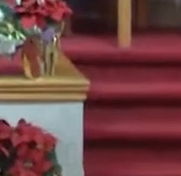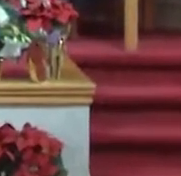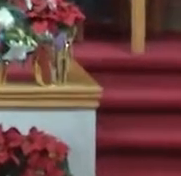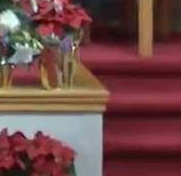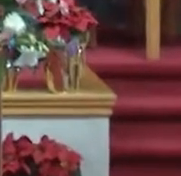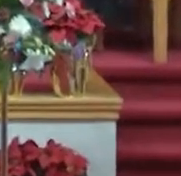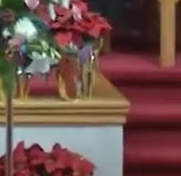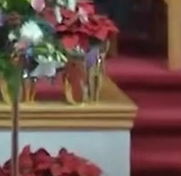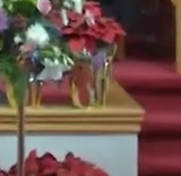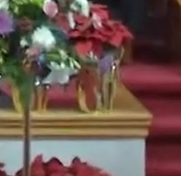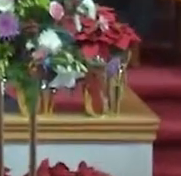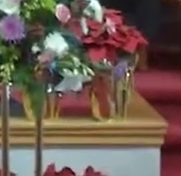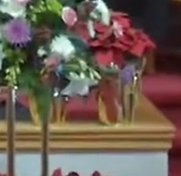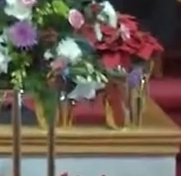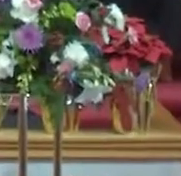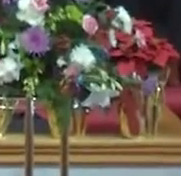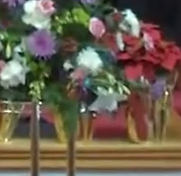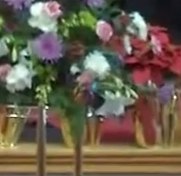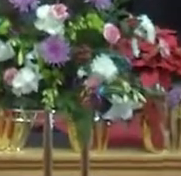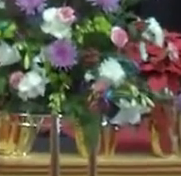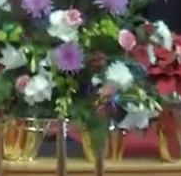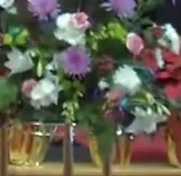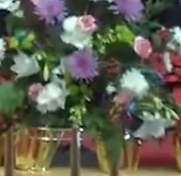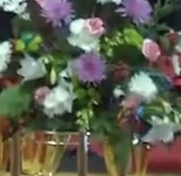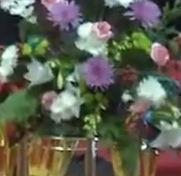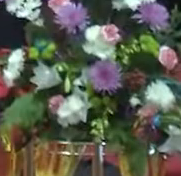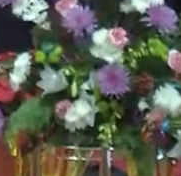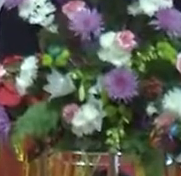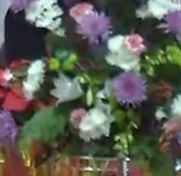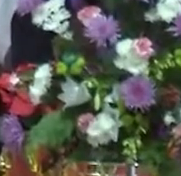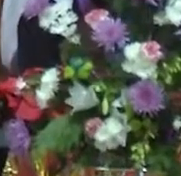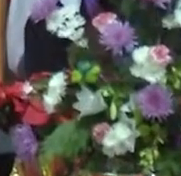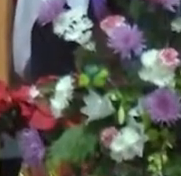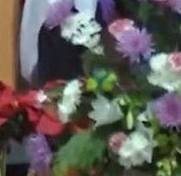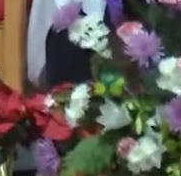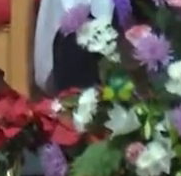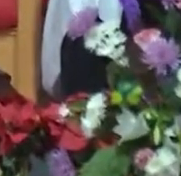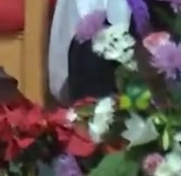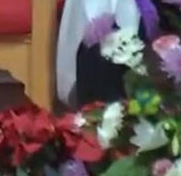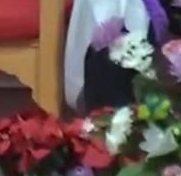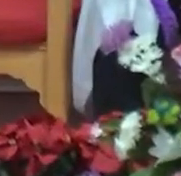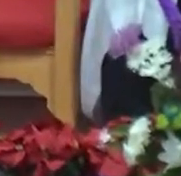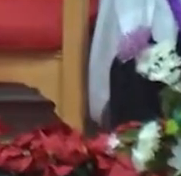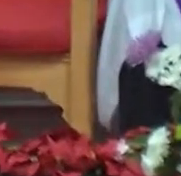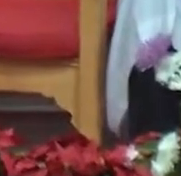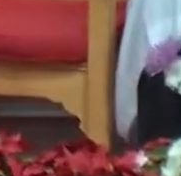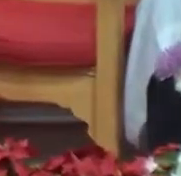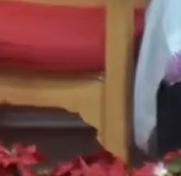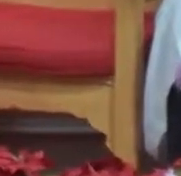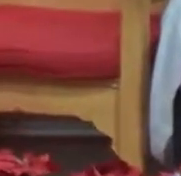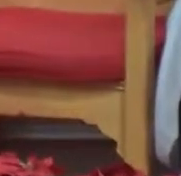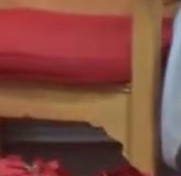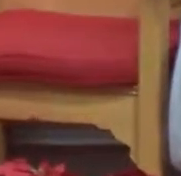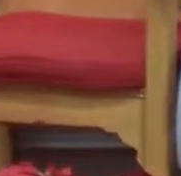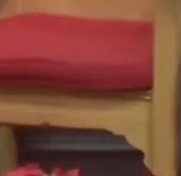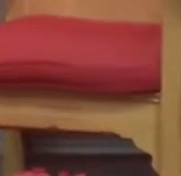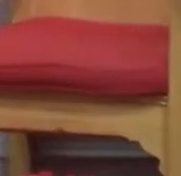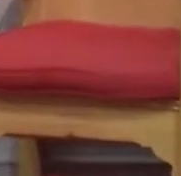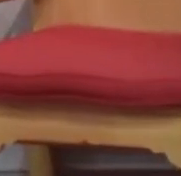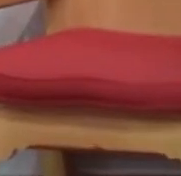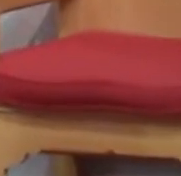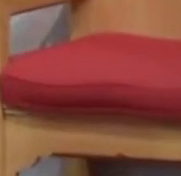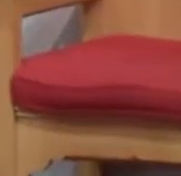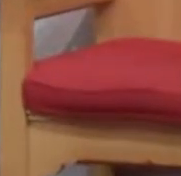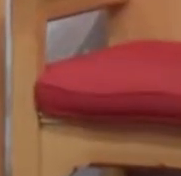Amen. Go tell it on the mountain, over the hills, and everywhere. What a joyous task it is to be